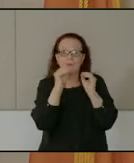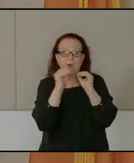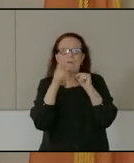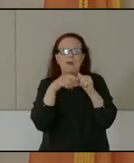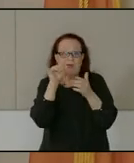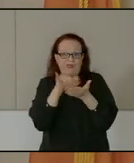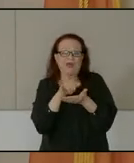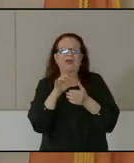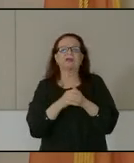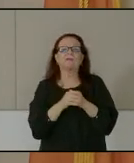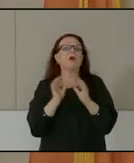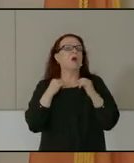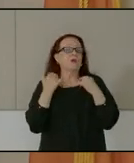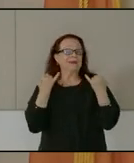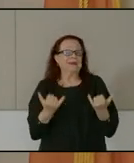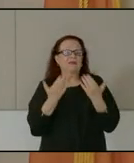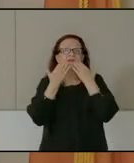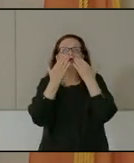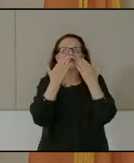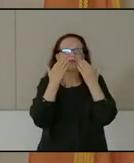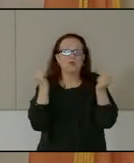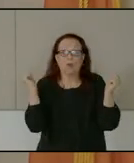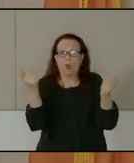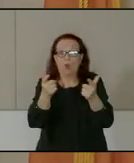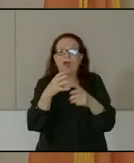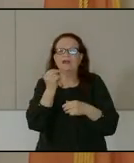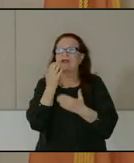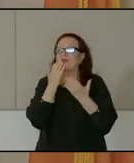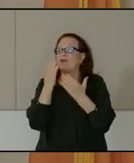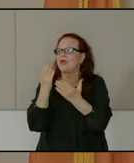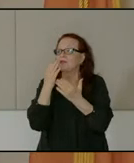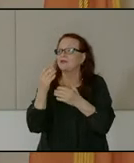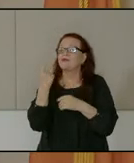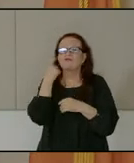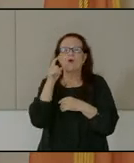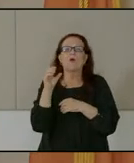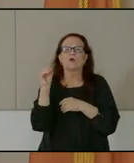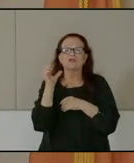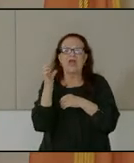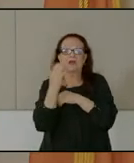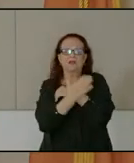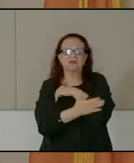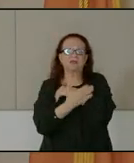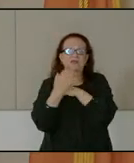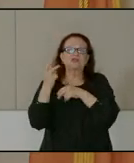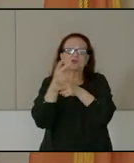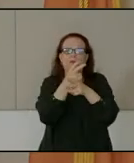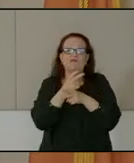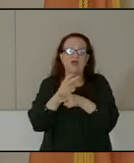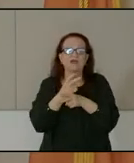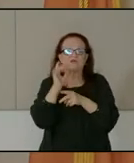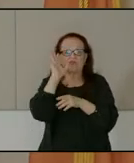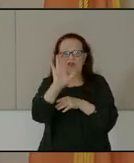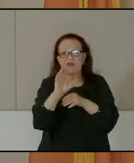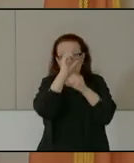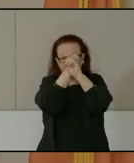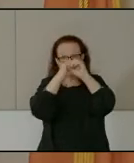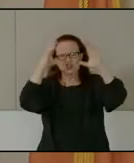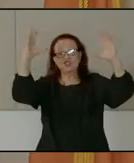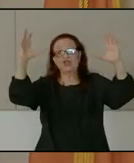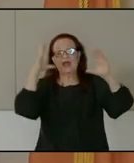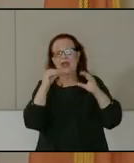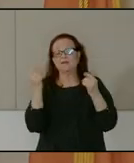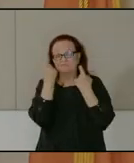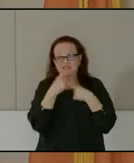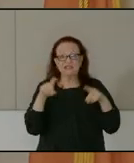today, I just want to thank you all and thank particularly the county supervisors for their vision and for making this happen. I think it's going